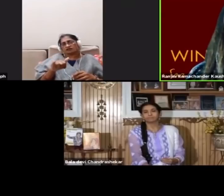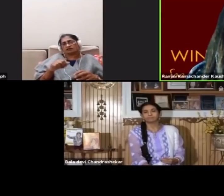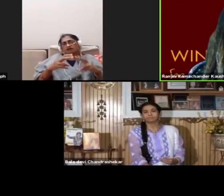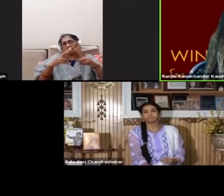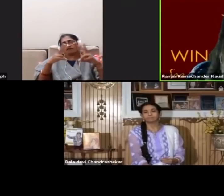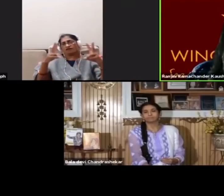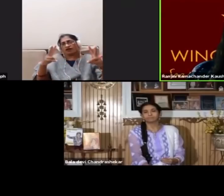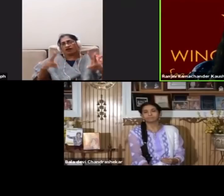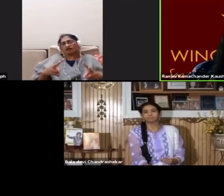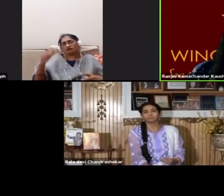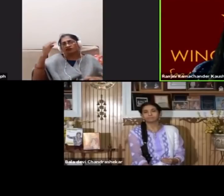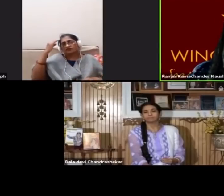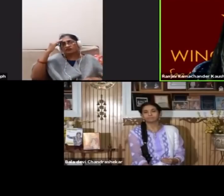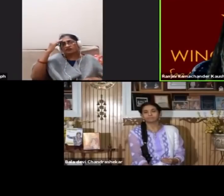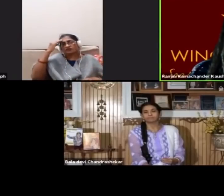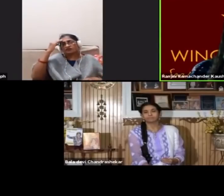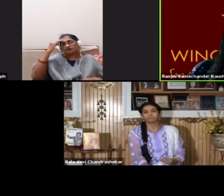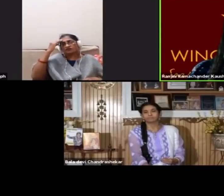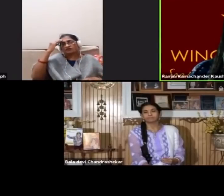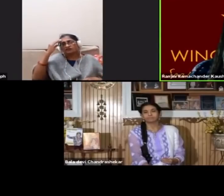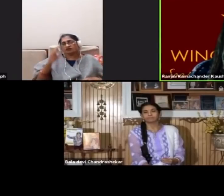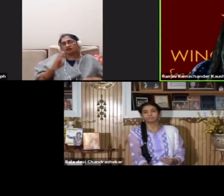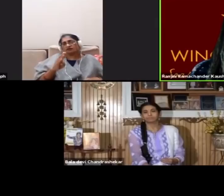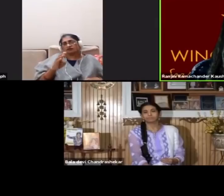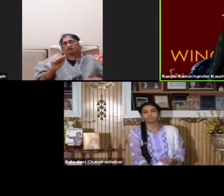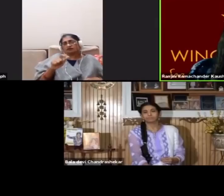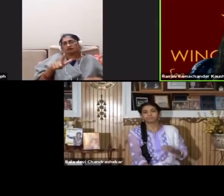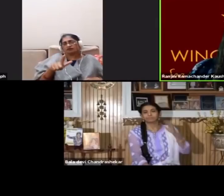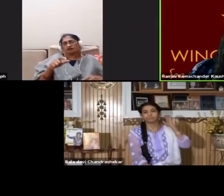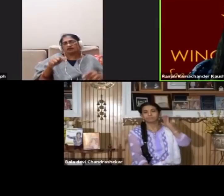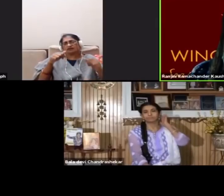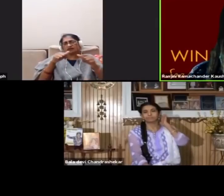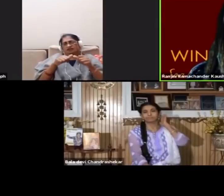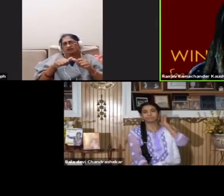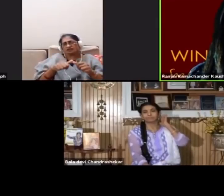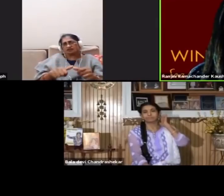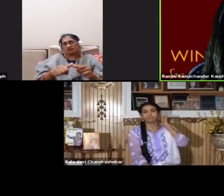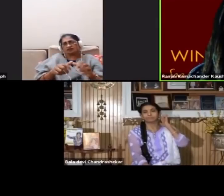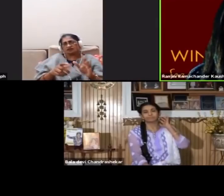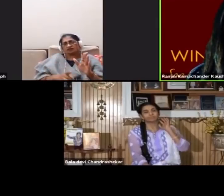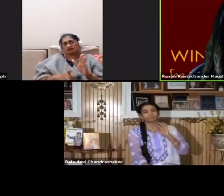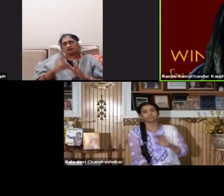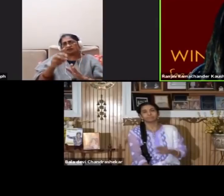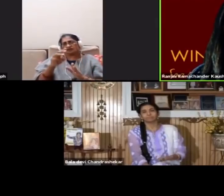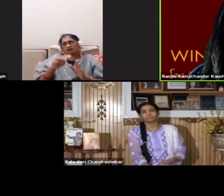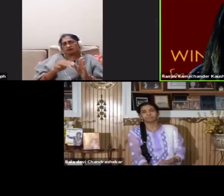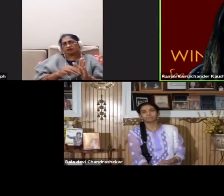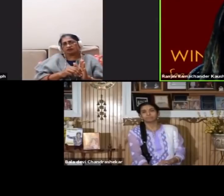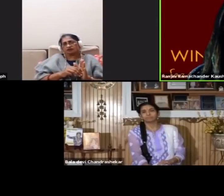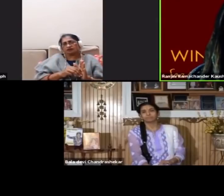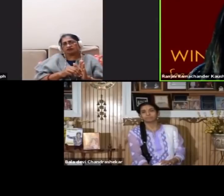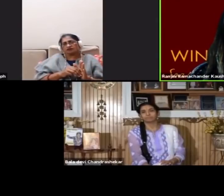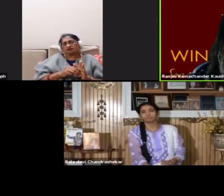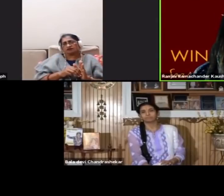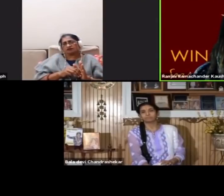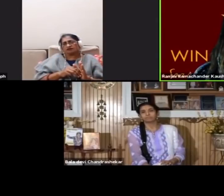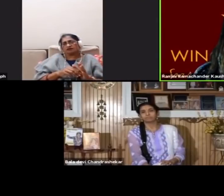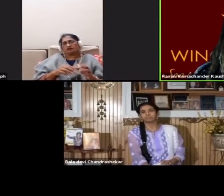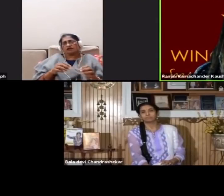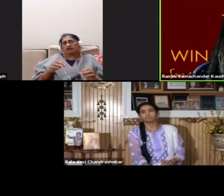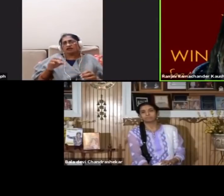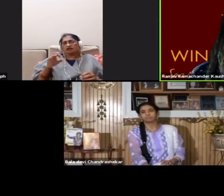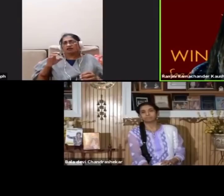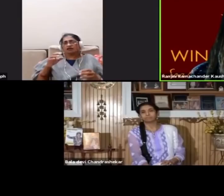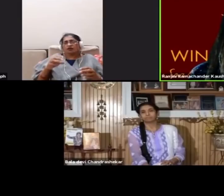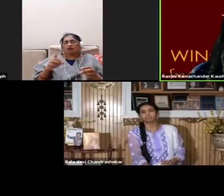dedicated students. Bala constantly works on developing and perfecting the style that would be seamless and fluid, while